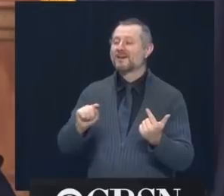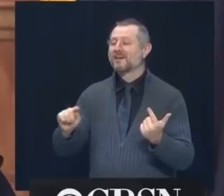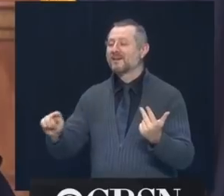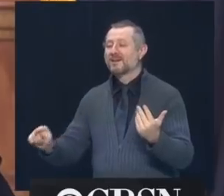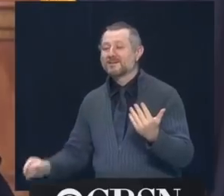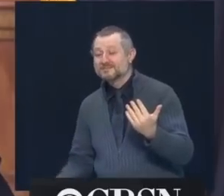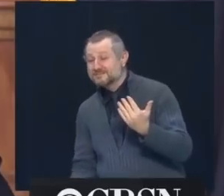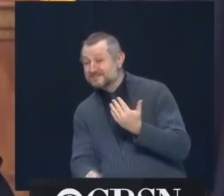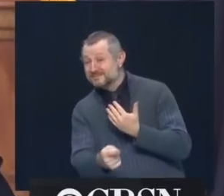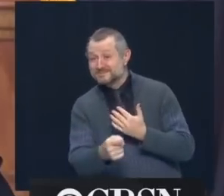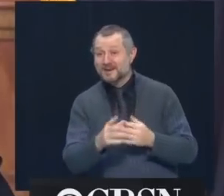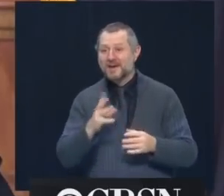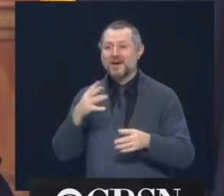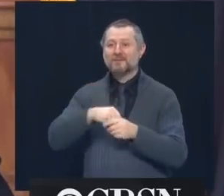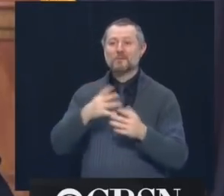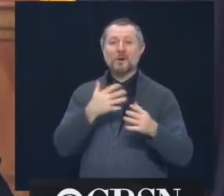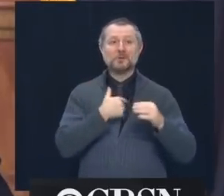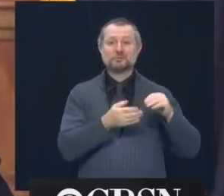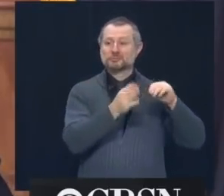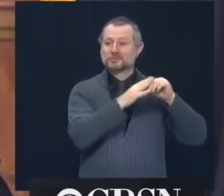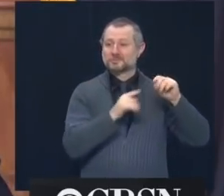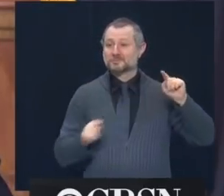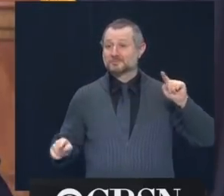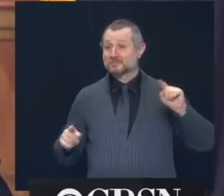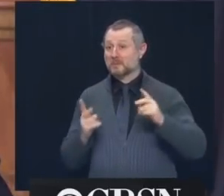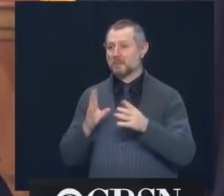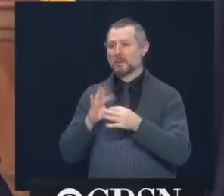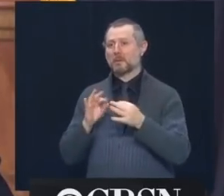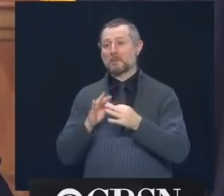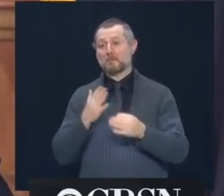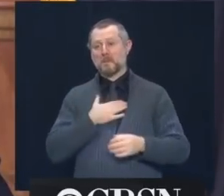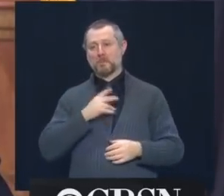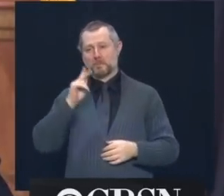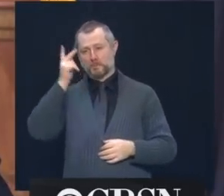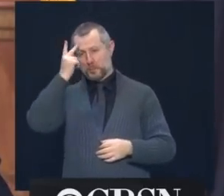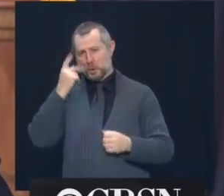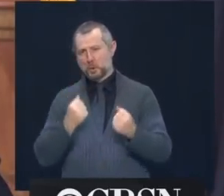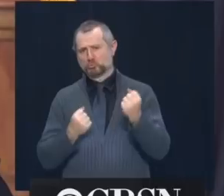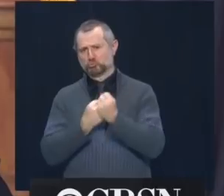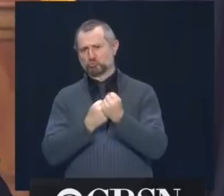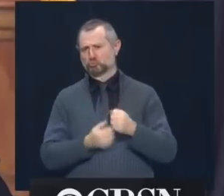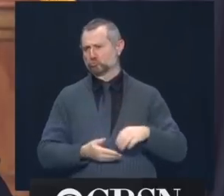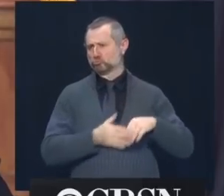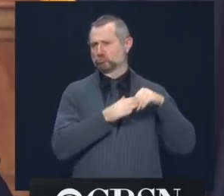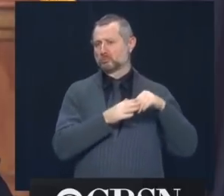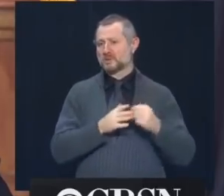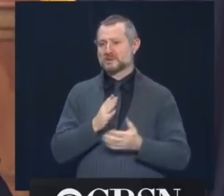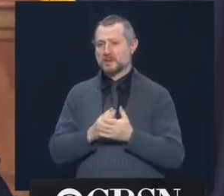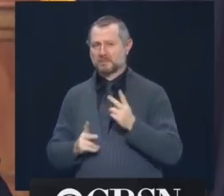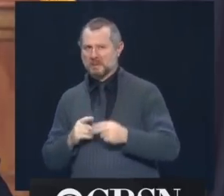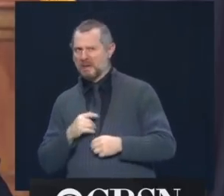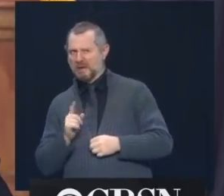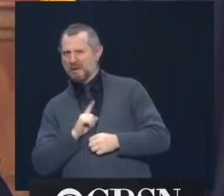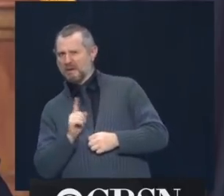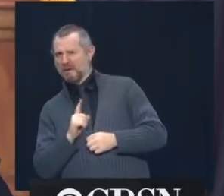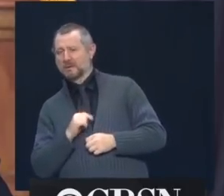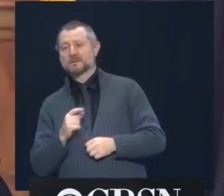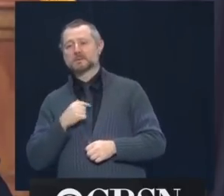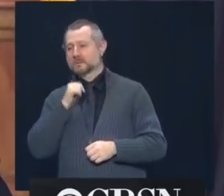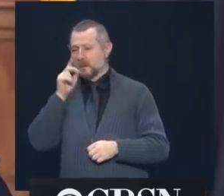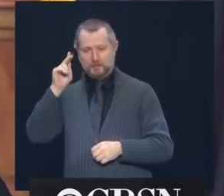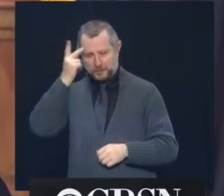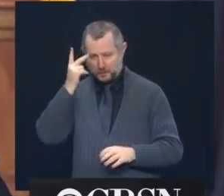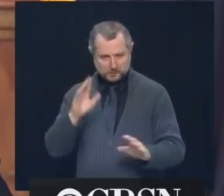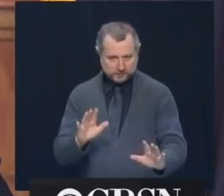So people politically support a tax increase, fine, but it's not really a political issue. It's a policy issue